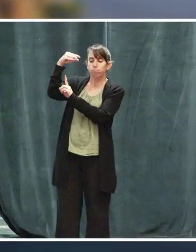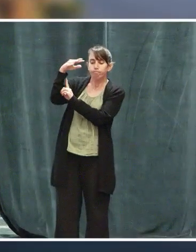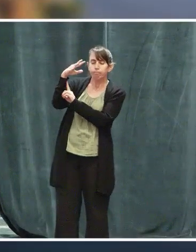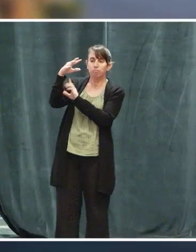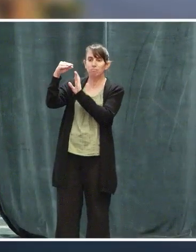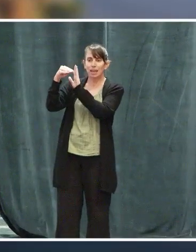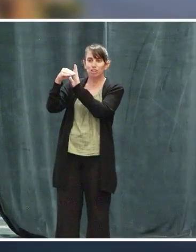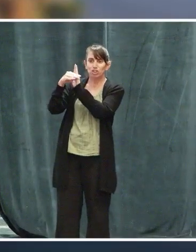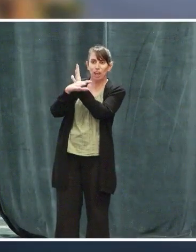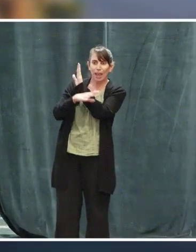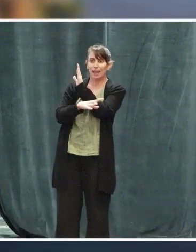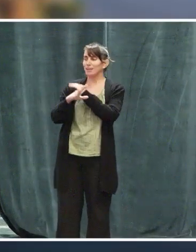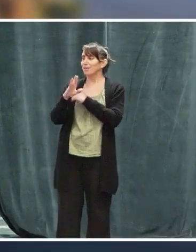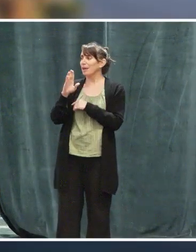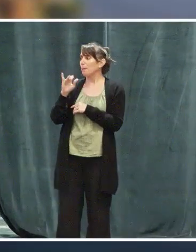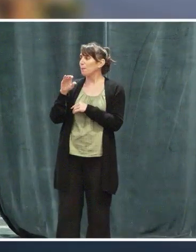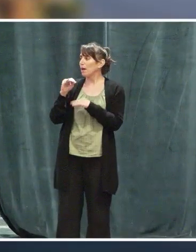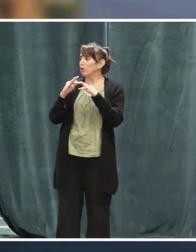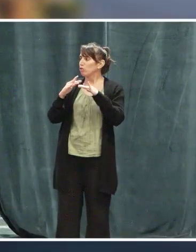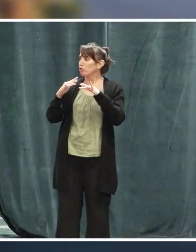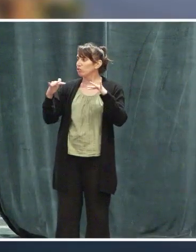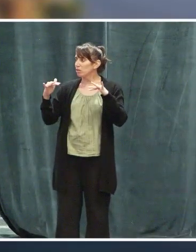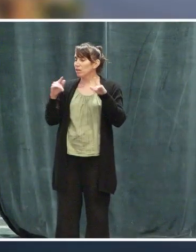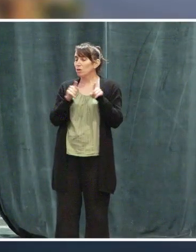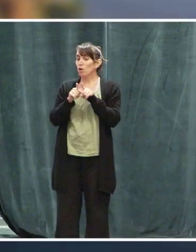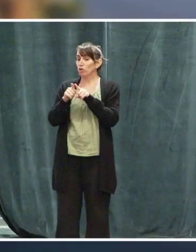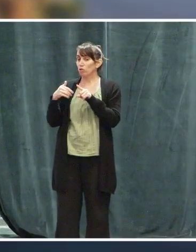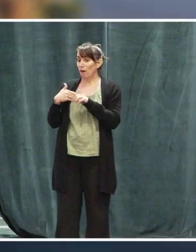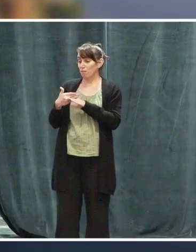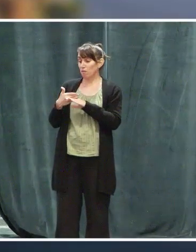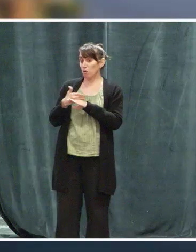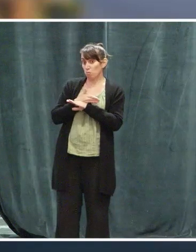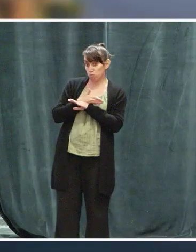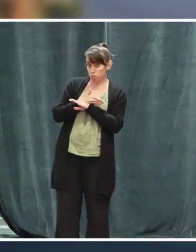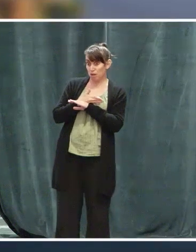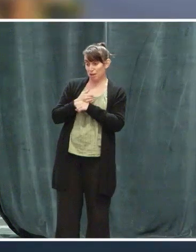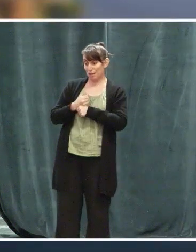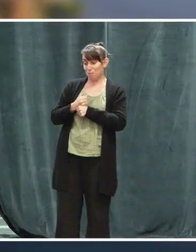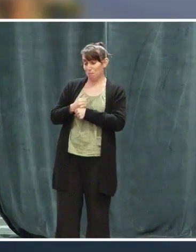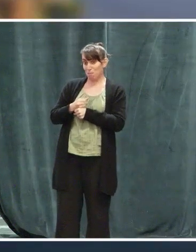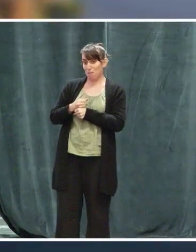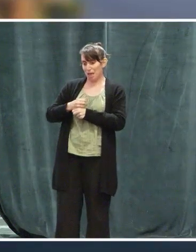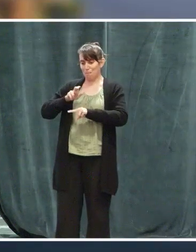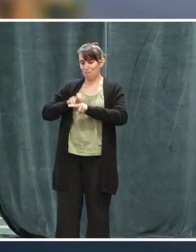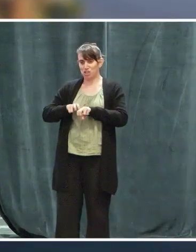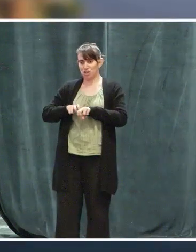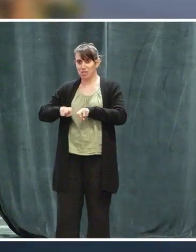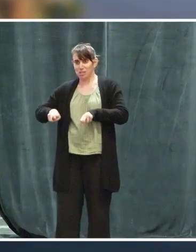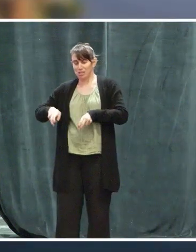biodiversity. And underneath these planters, we have a series of precast benches where people are able to sit and face the water.